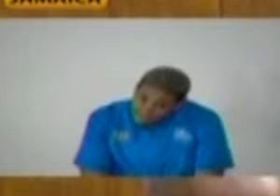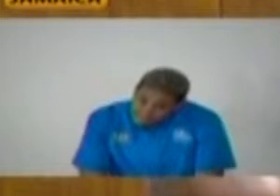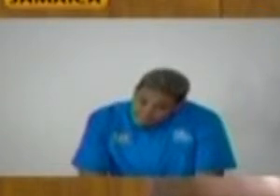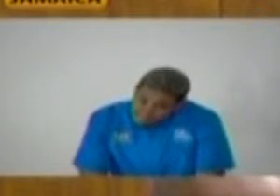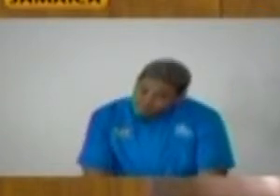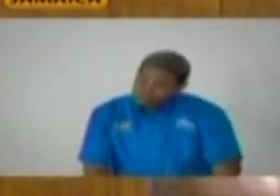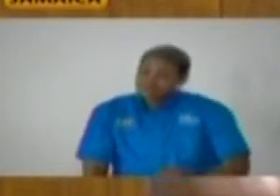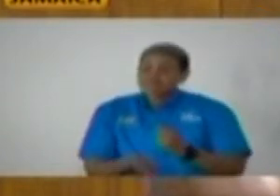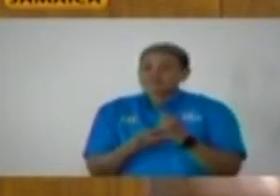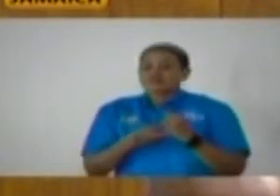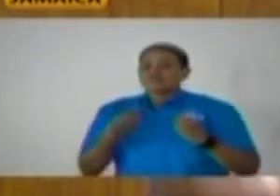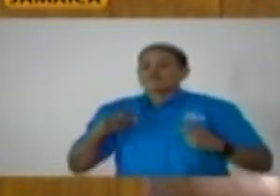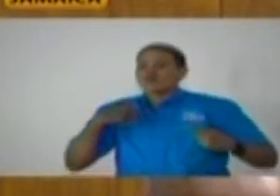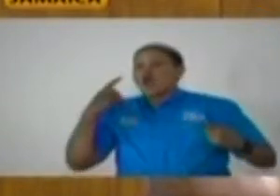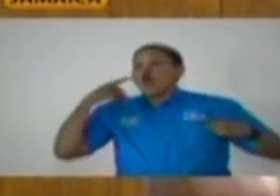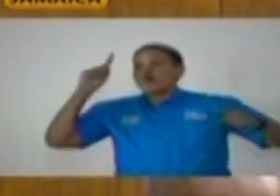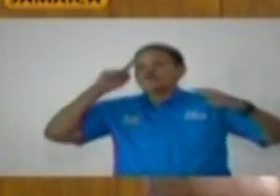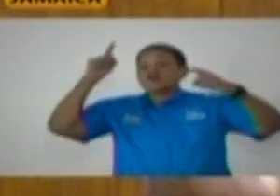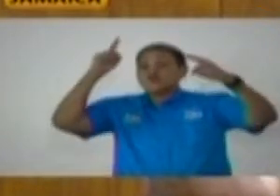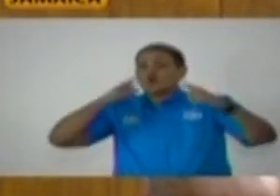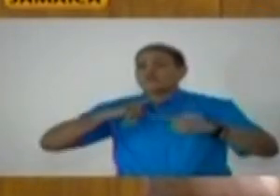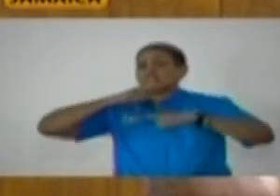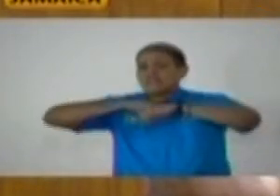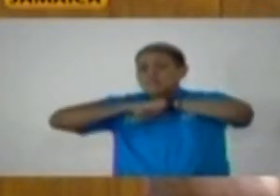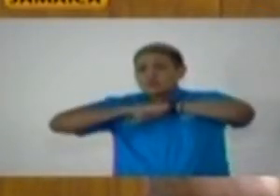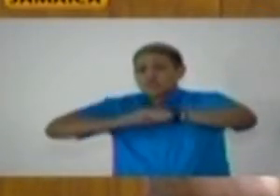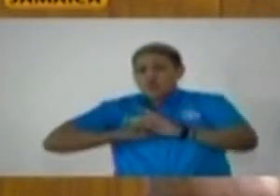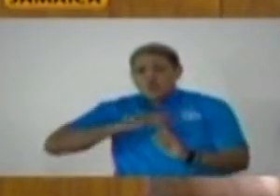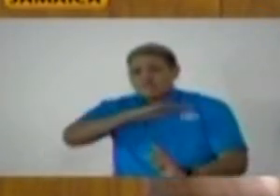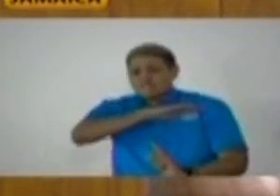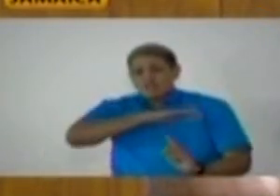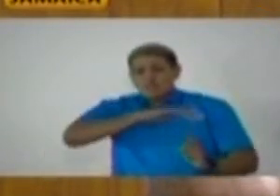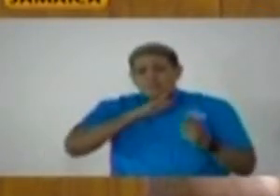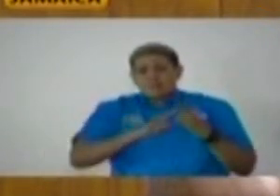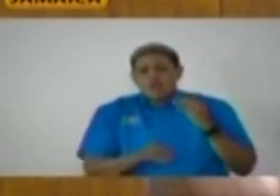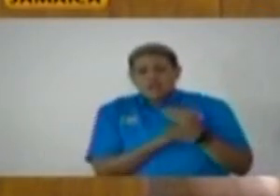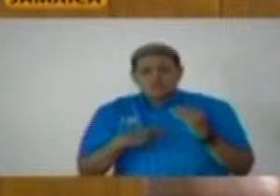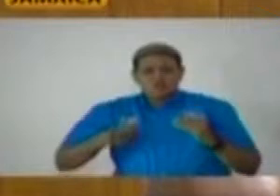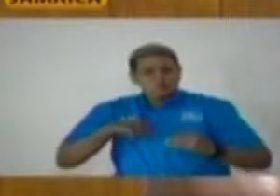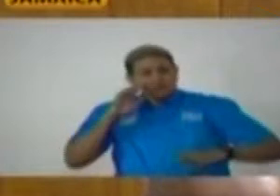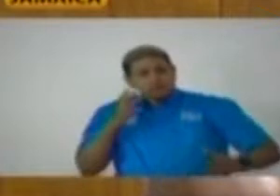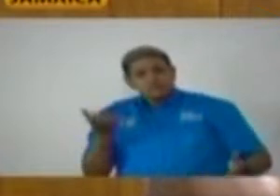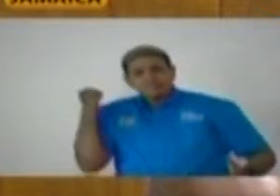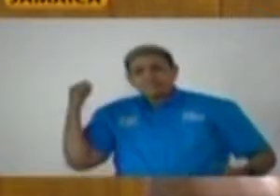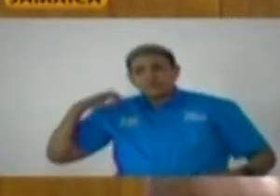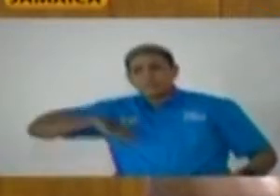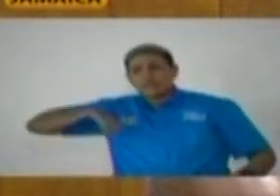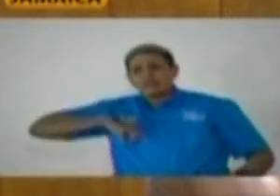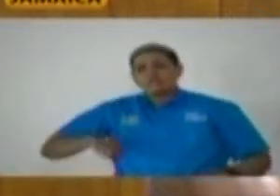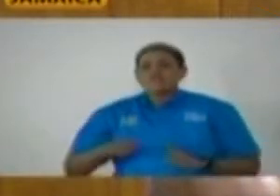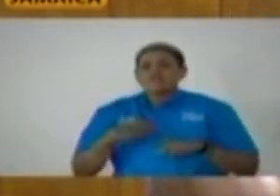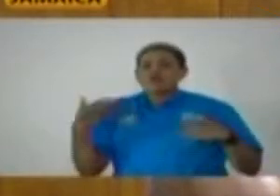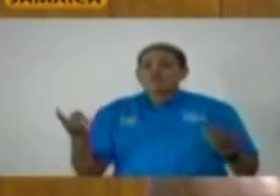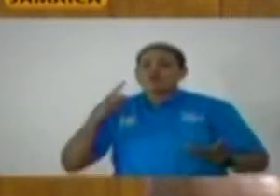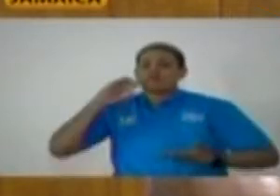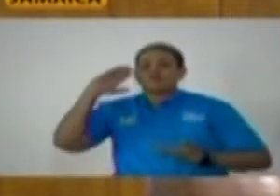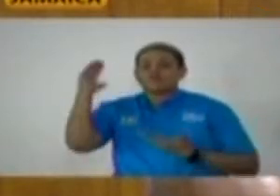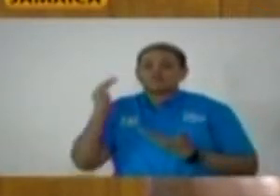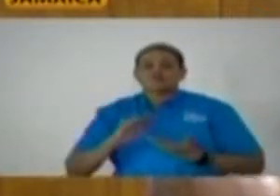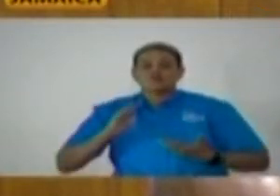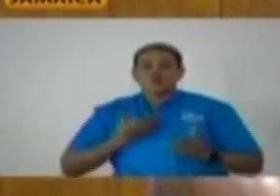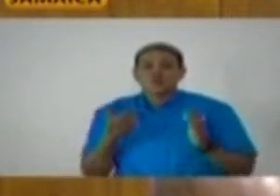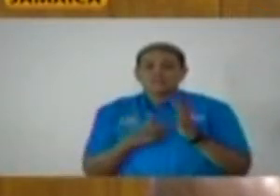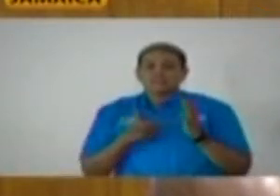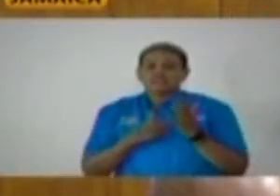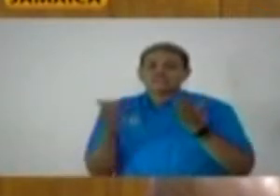we accomplish the goal of protecting our environment, and we also derive a benefit from reducing our debt